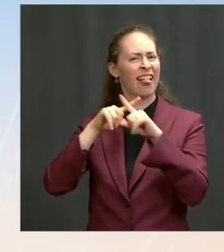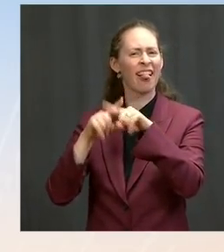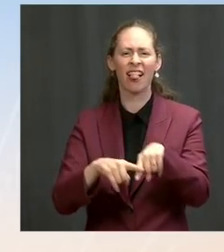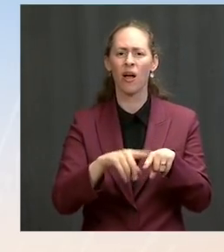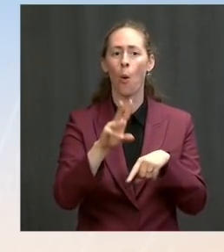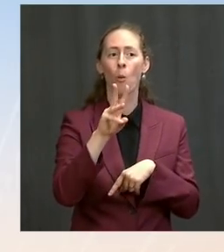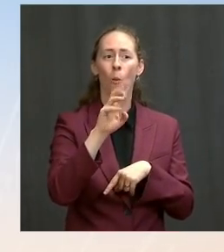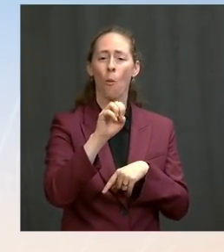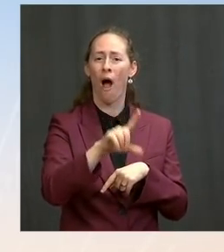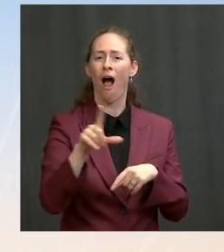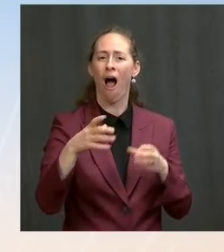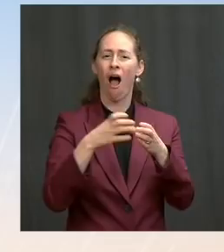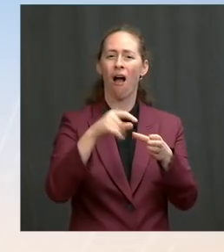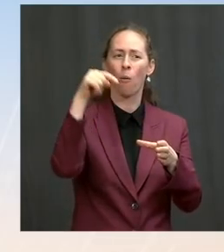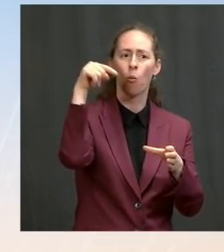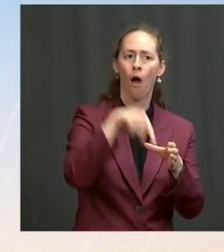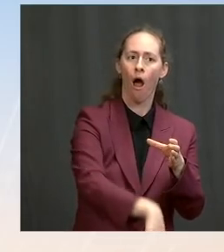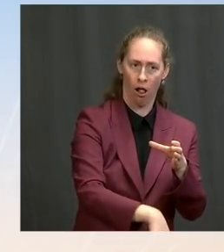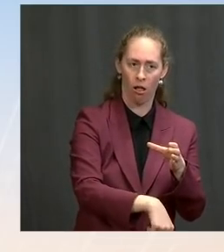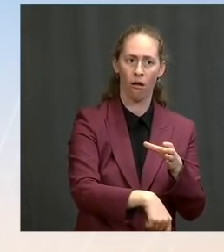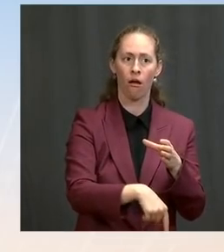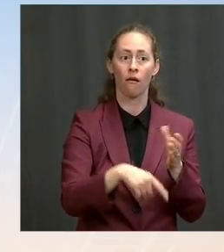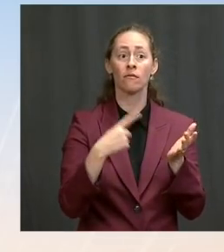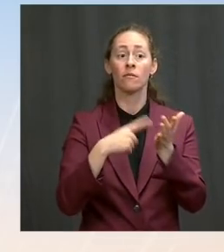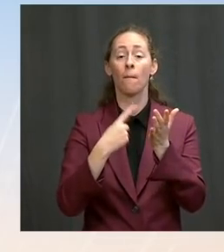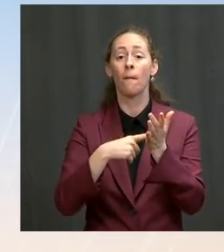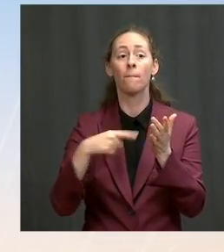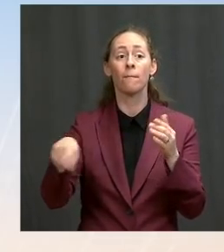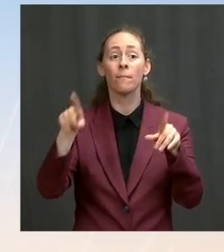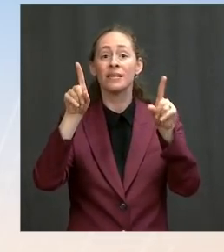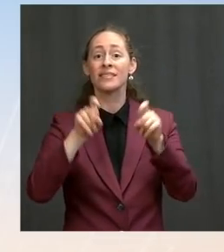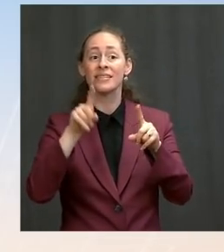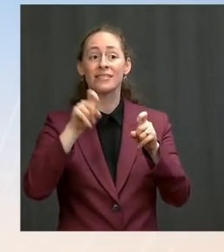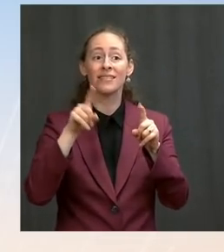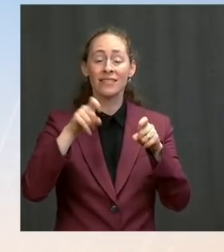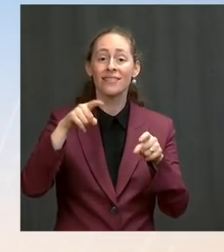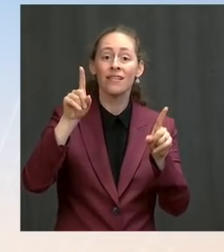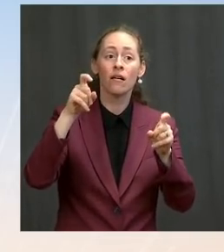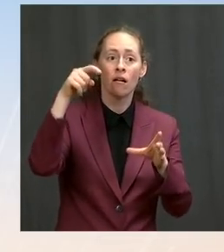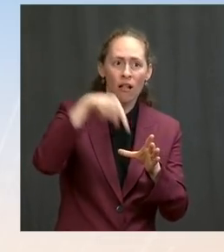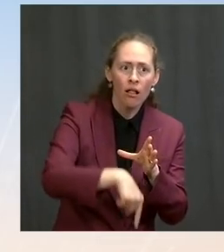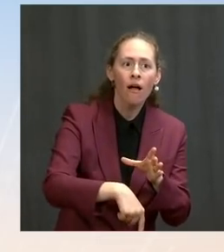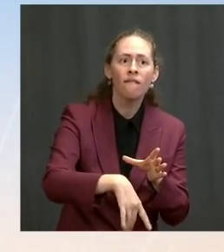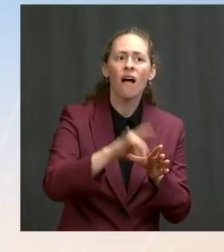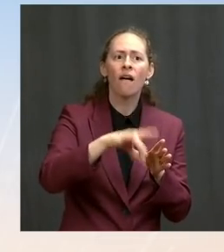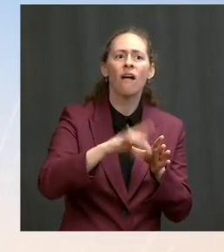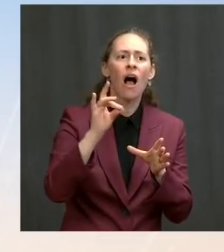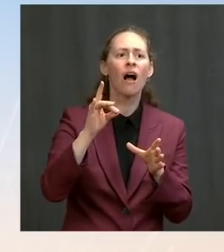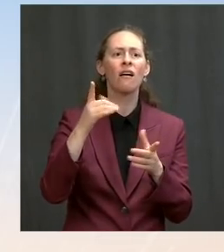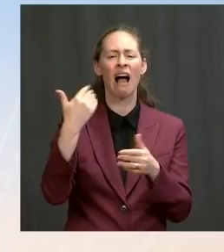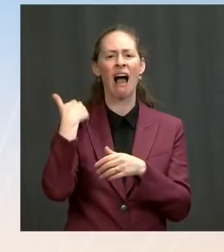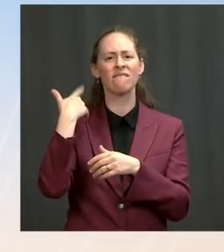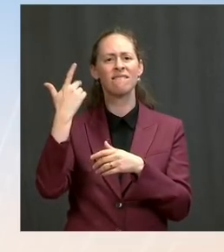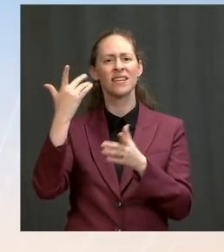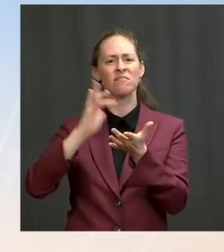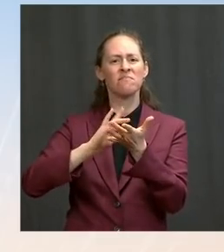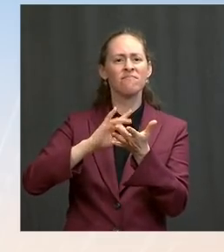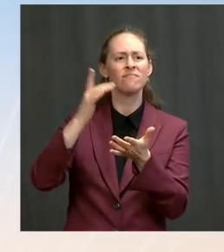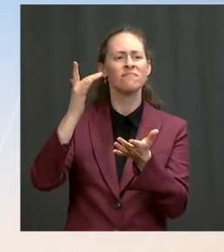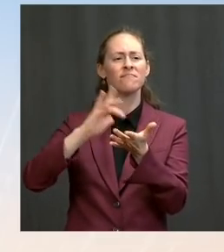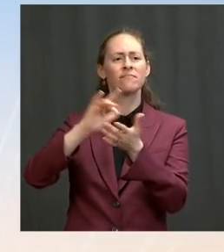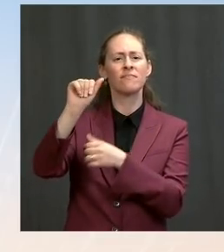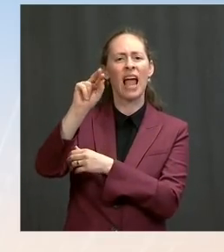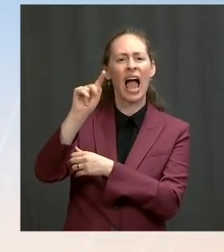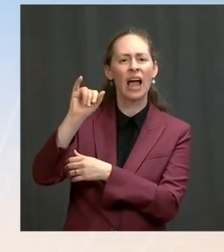coliforms, arsenic, antibiotics, and other heavy metals. What does this do to address those millions of rural and